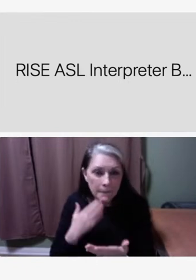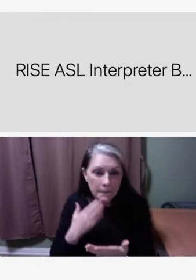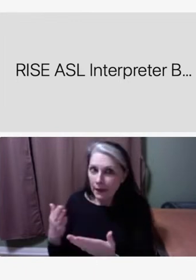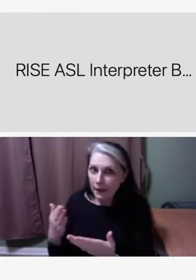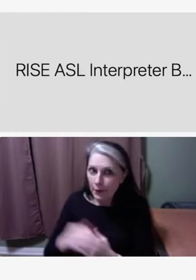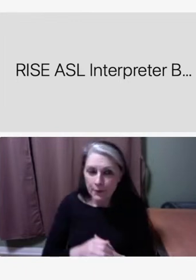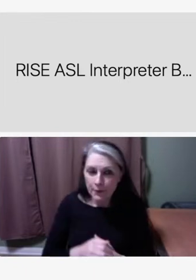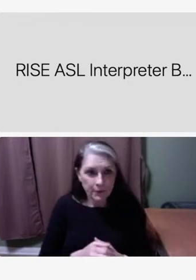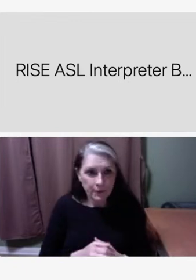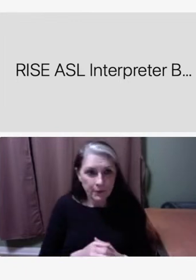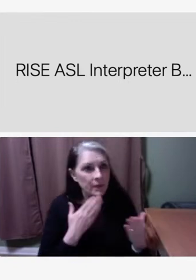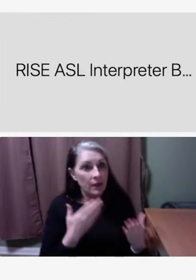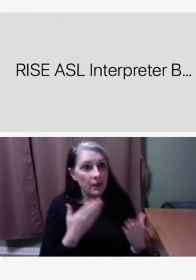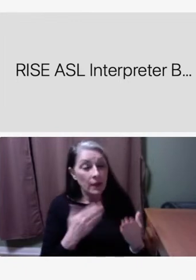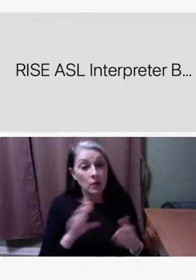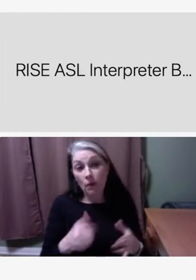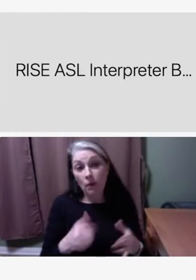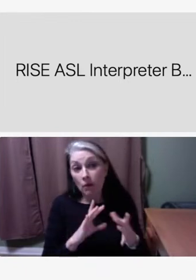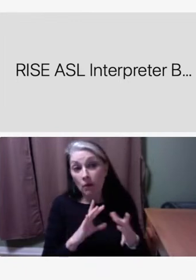else?